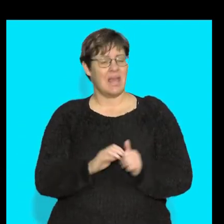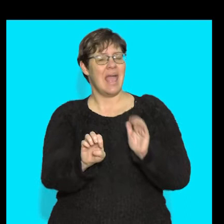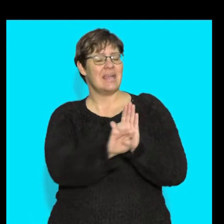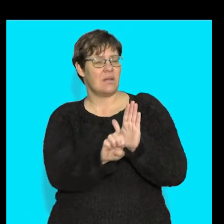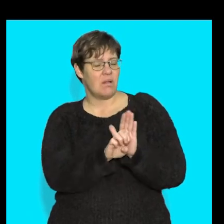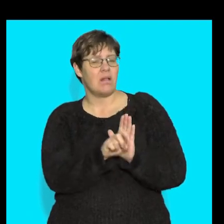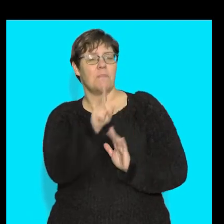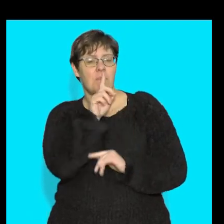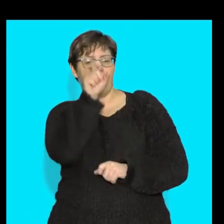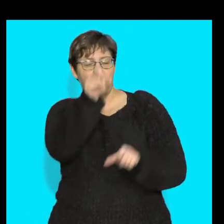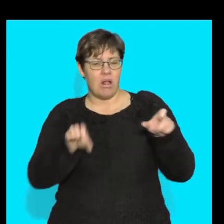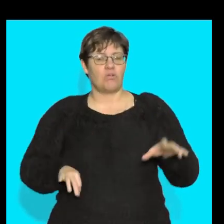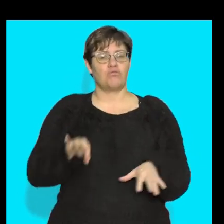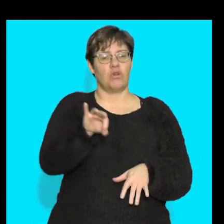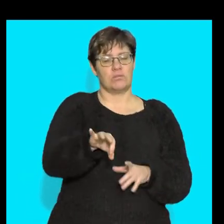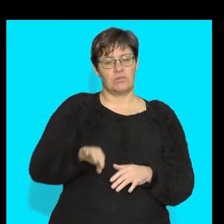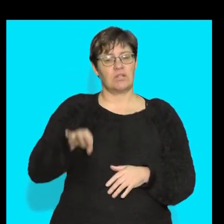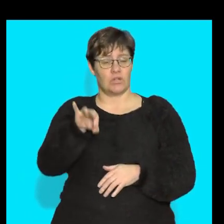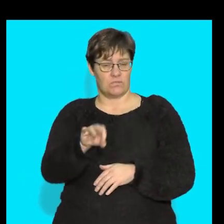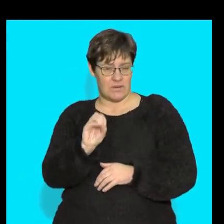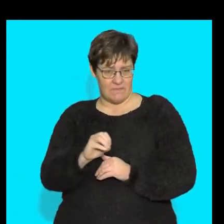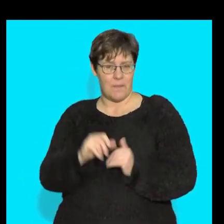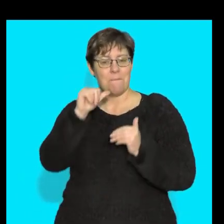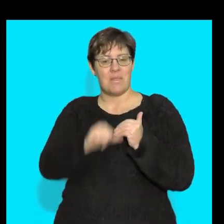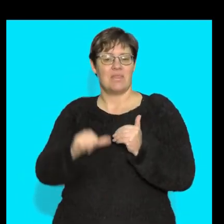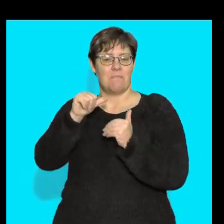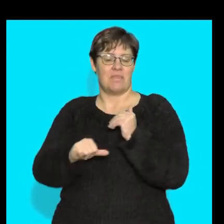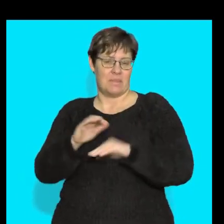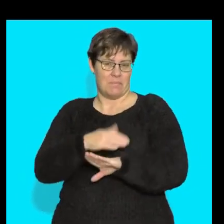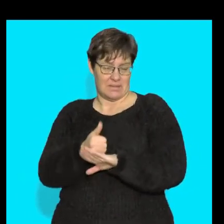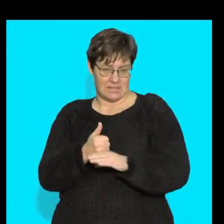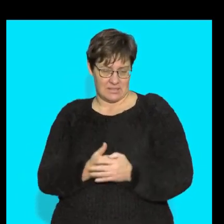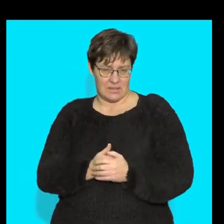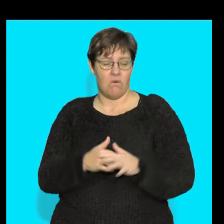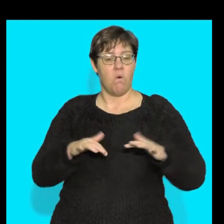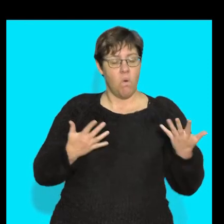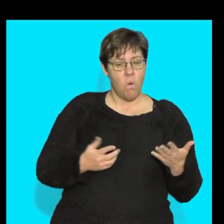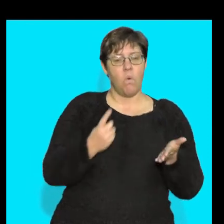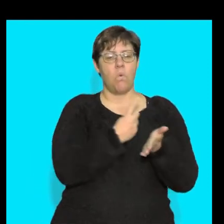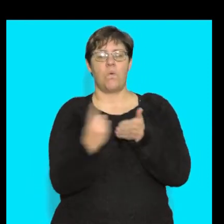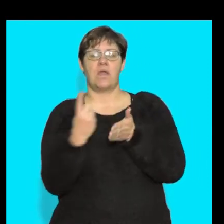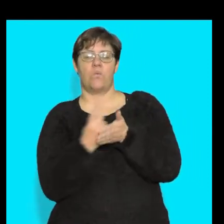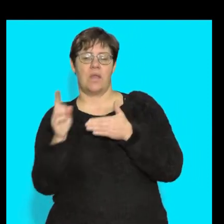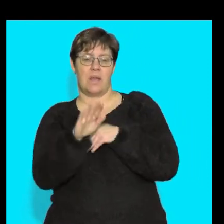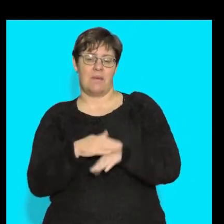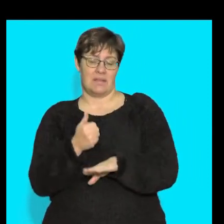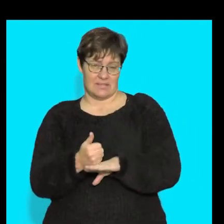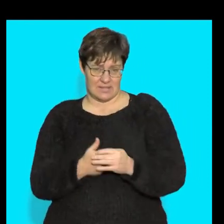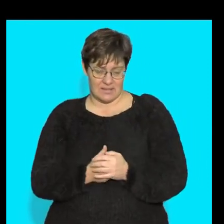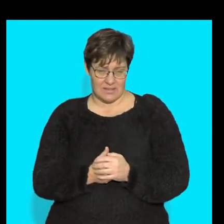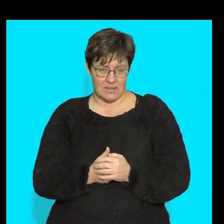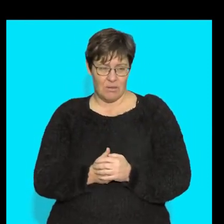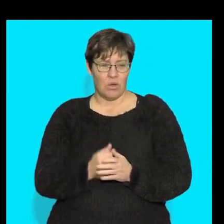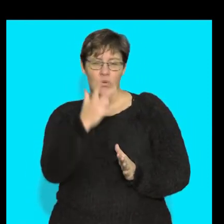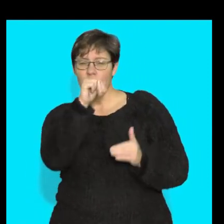are contributing a certain amount of money on a month-to-month basis maybe, or on a week-to-week basis, and then maybe after 2